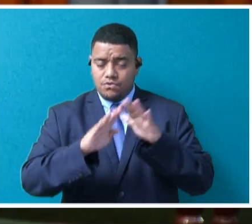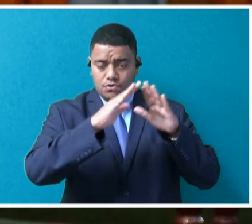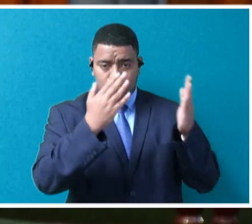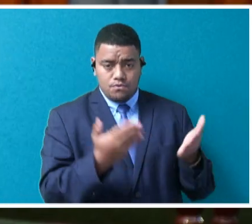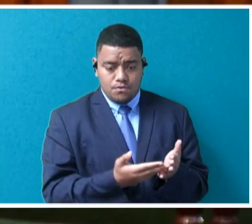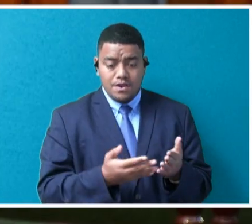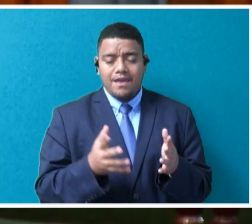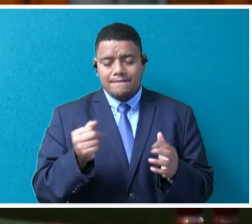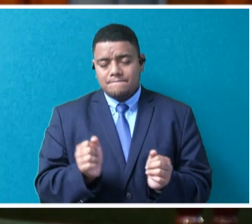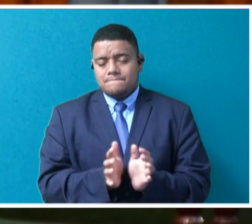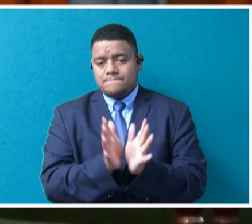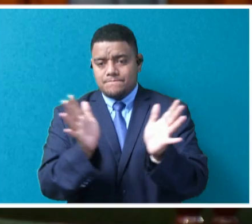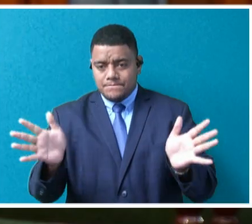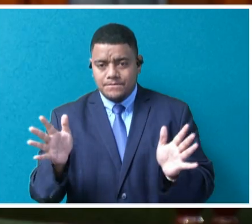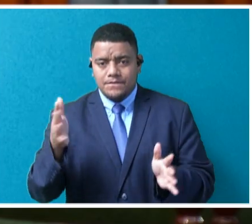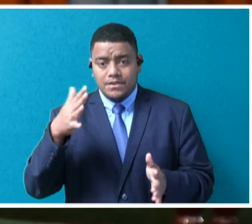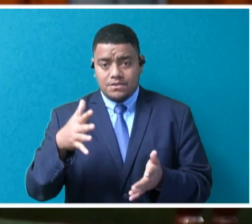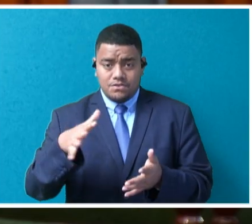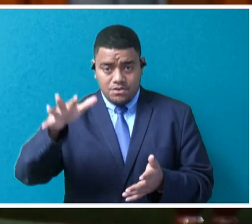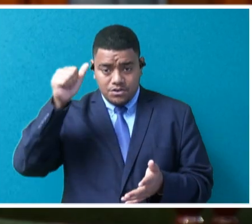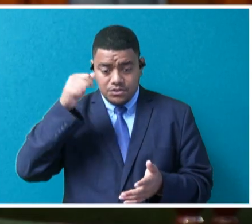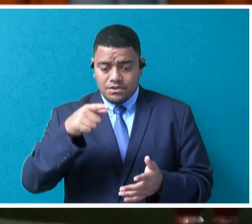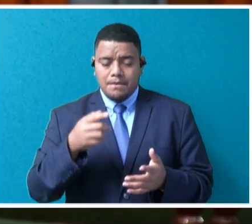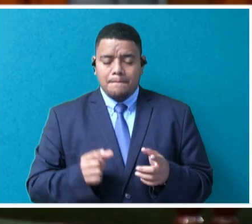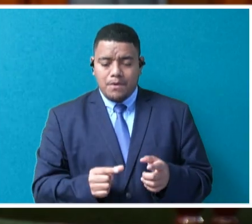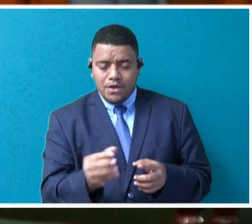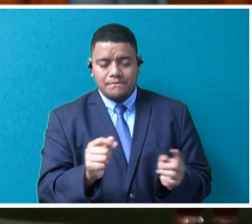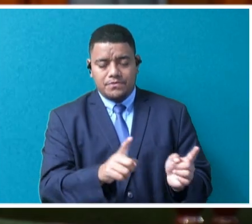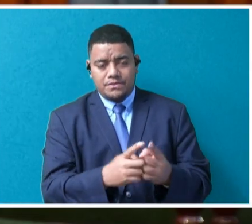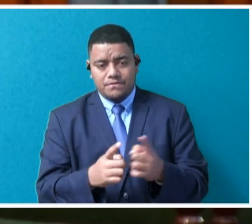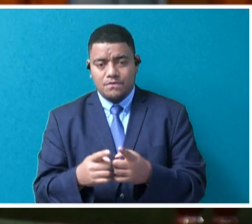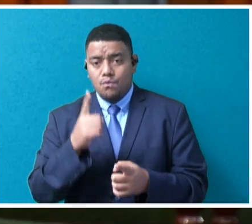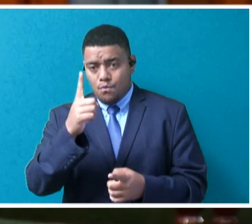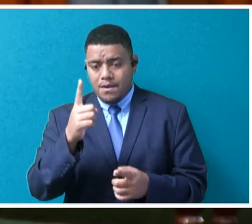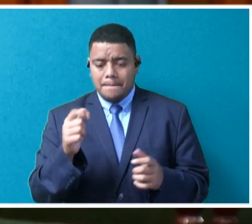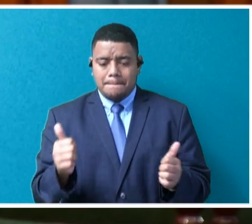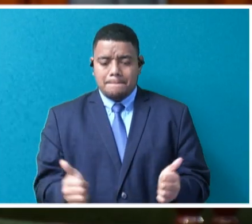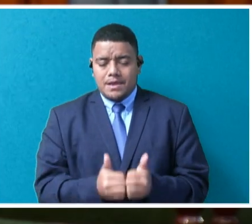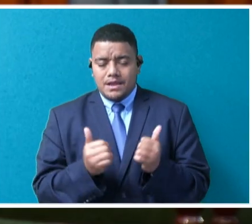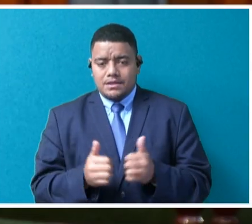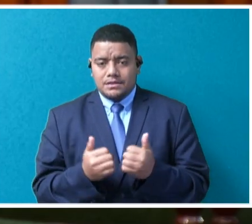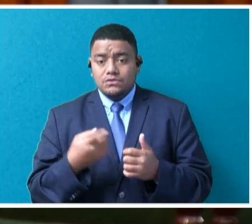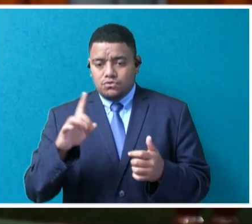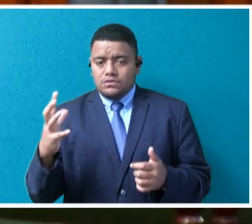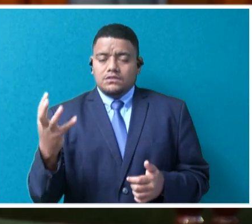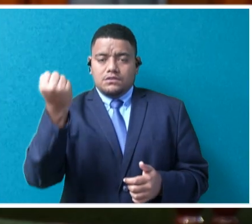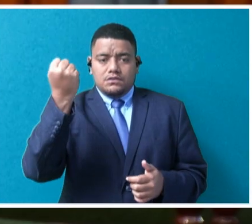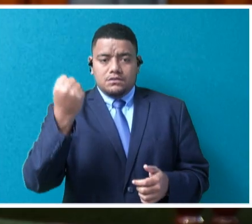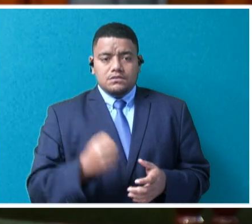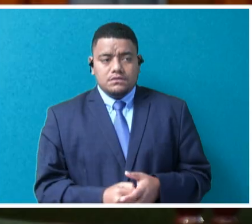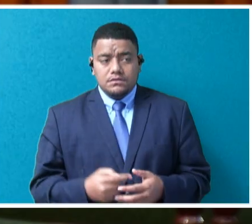a widely acknowledged that academic pathways are just one many avenues to success. Here